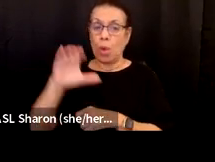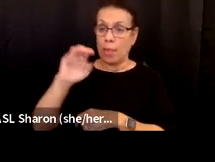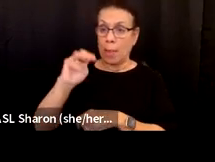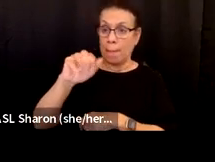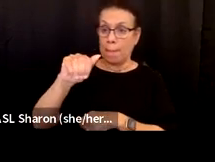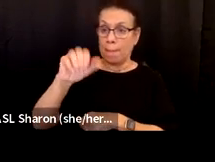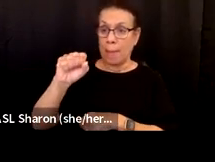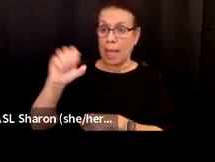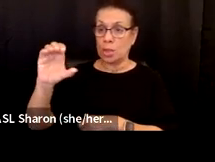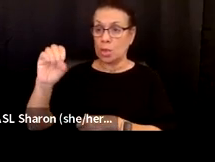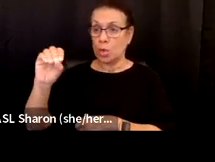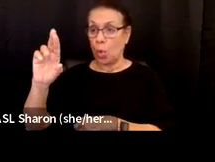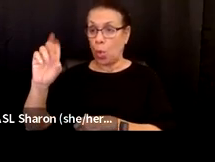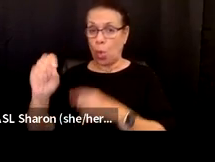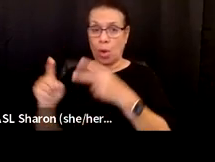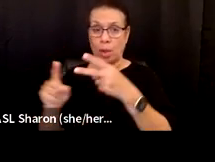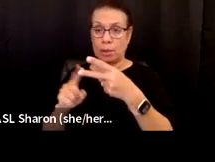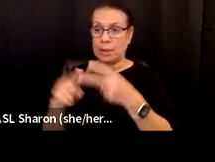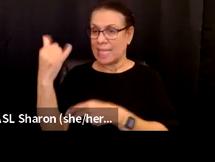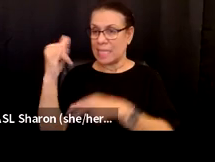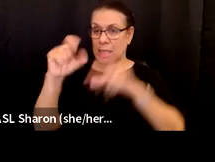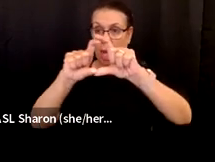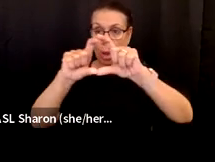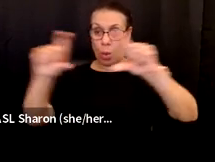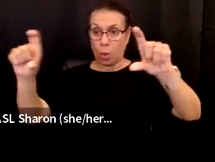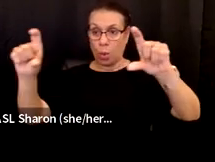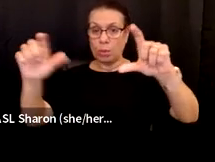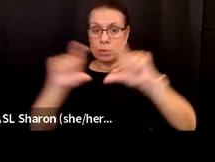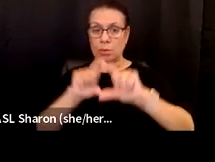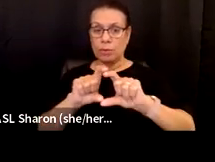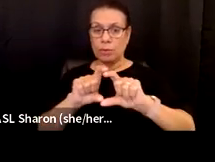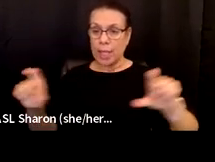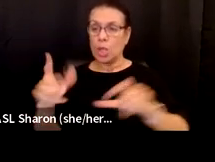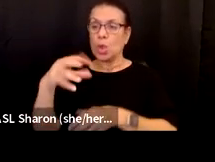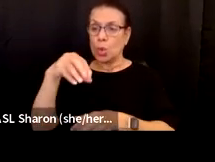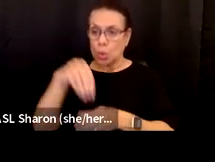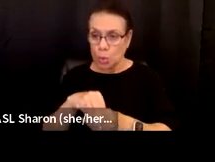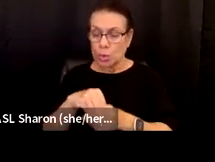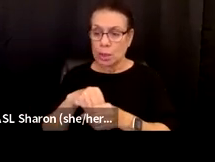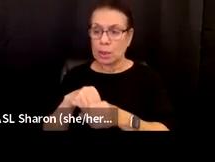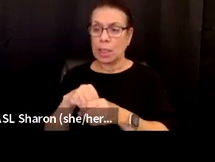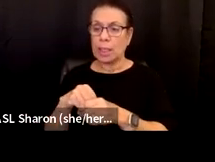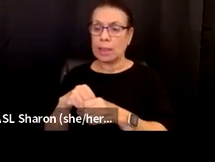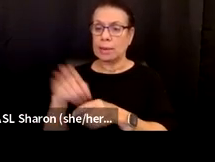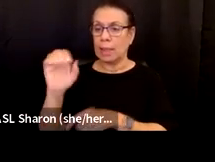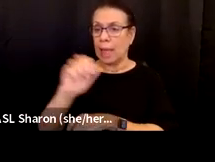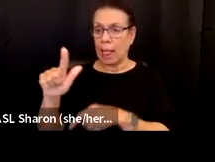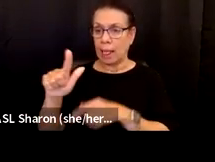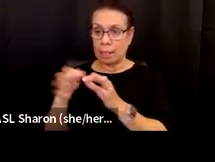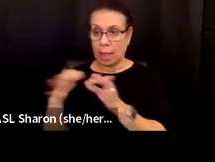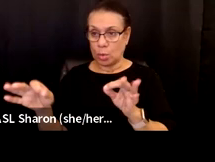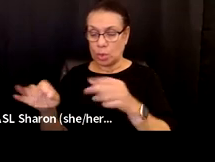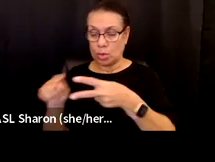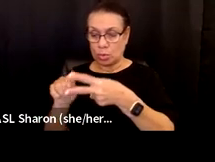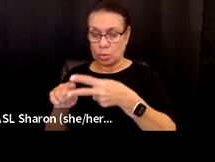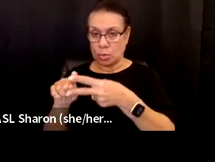there are also other levers that school communities can push to help enrich the opportunities